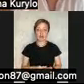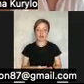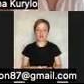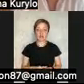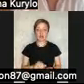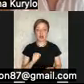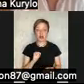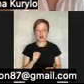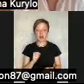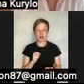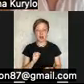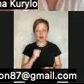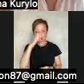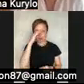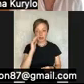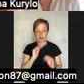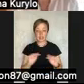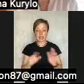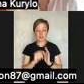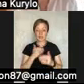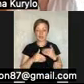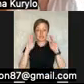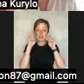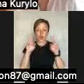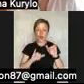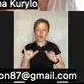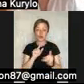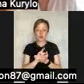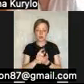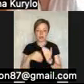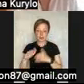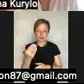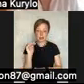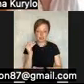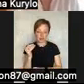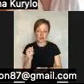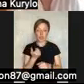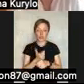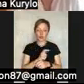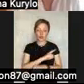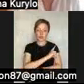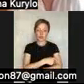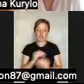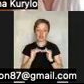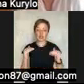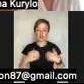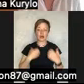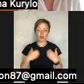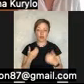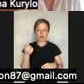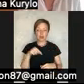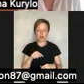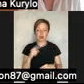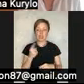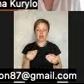child comes of age, I could expect that the child would go and live an independent life,